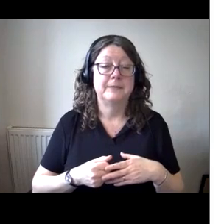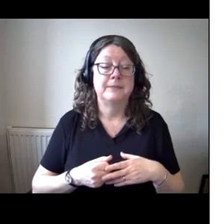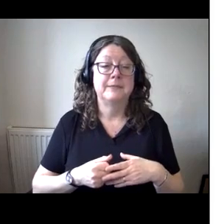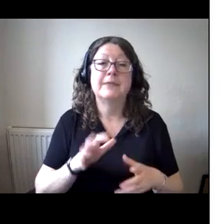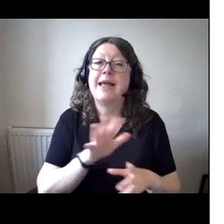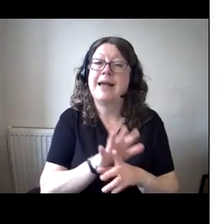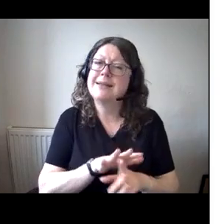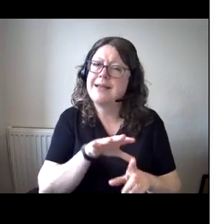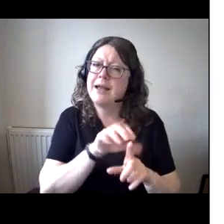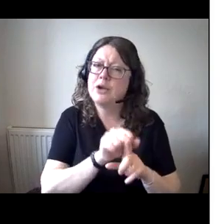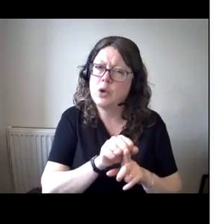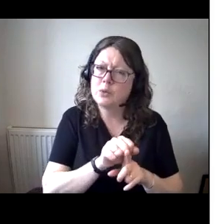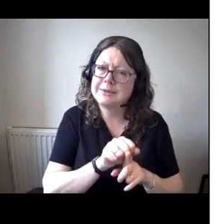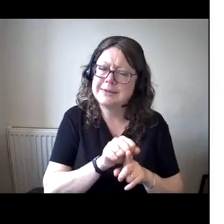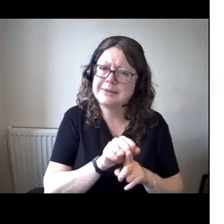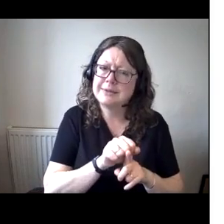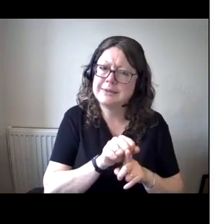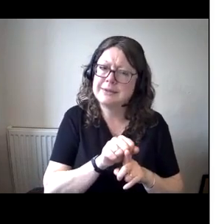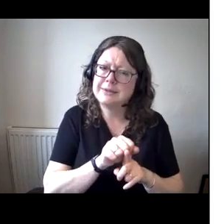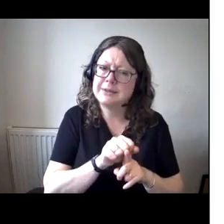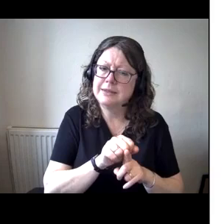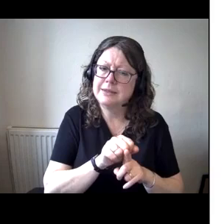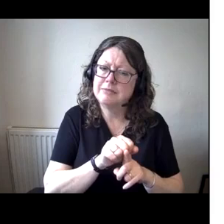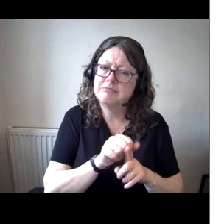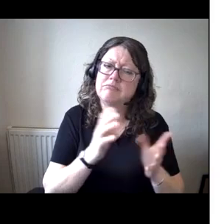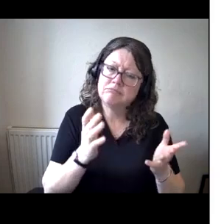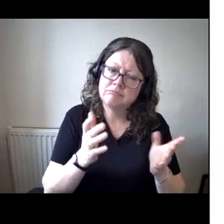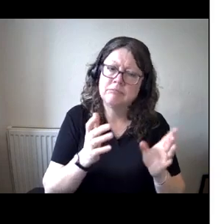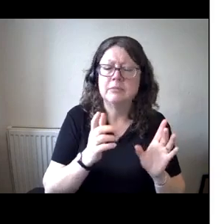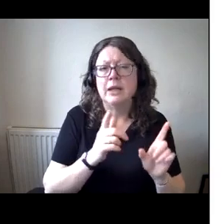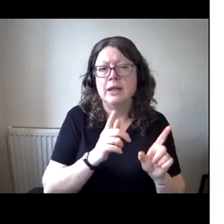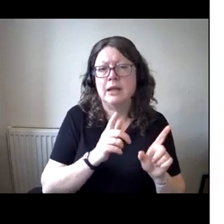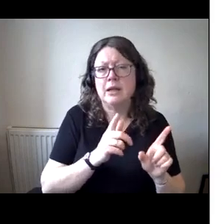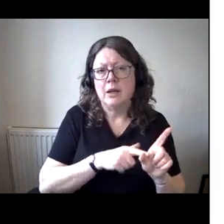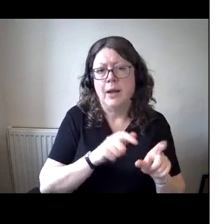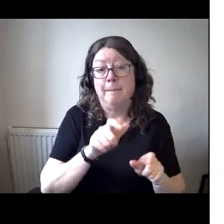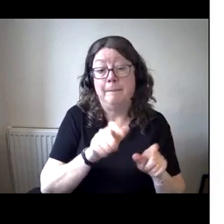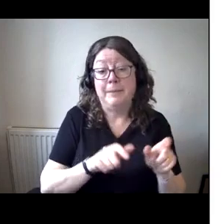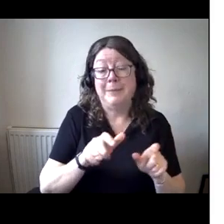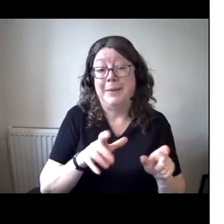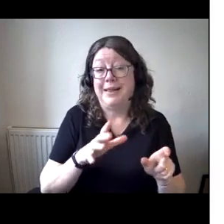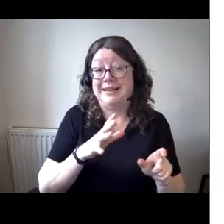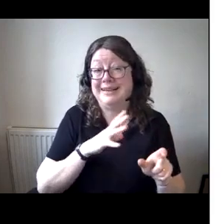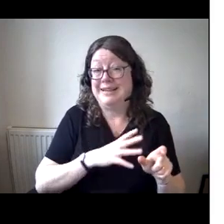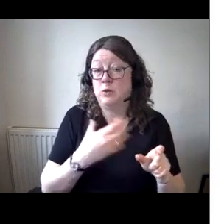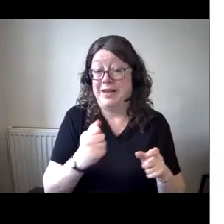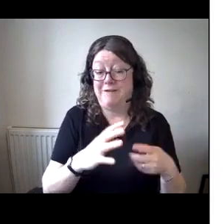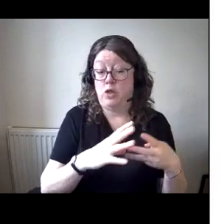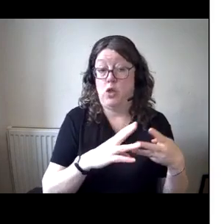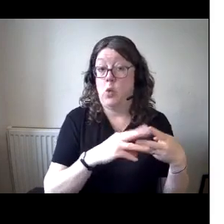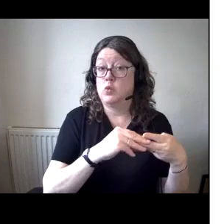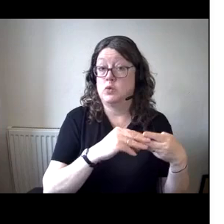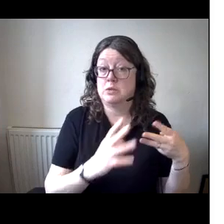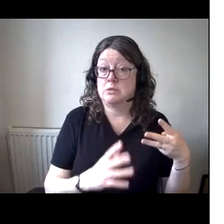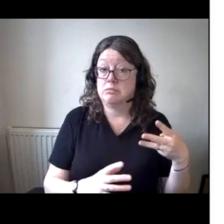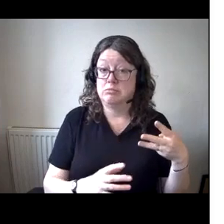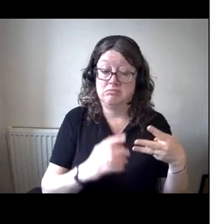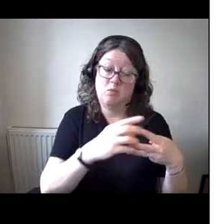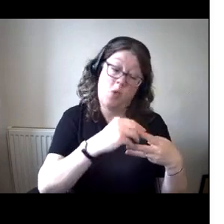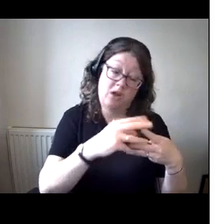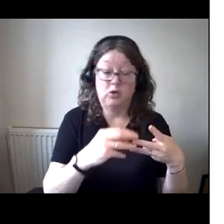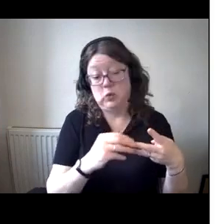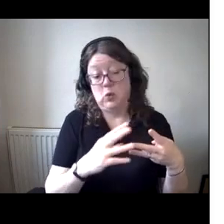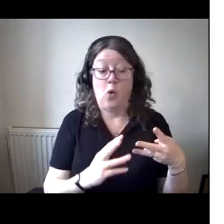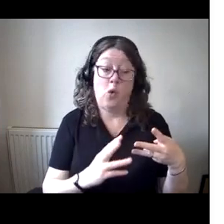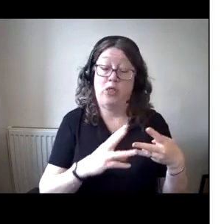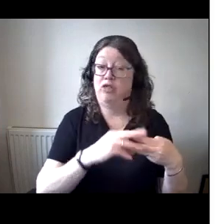of ADHD, our young people need to have those characteristics of ADHD, which I'll talk about in a